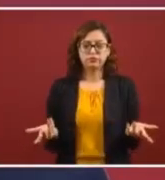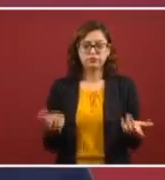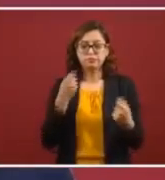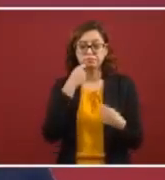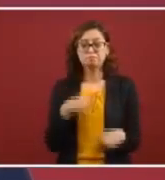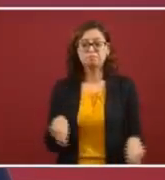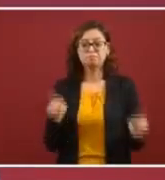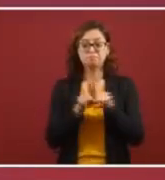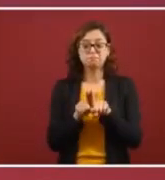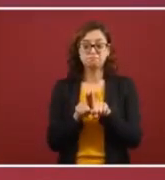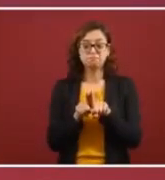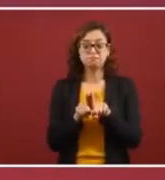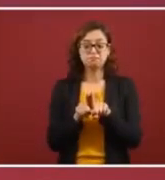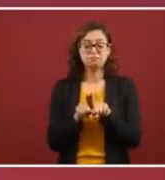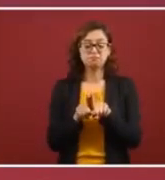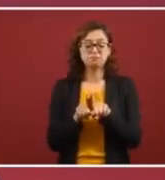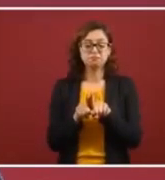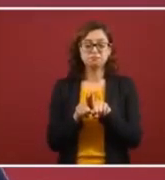And of